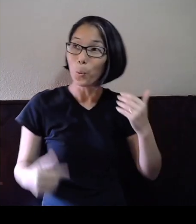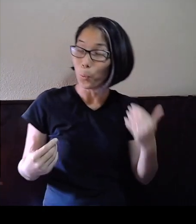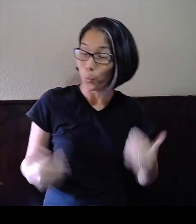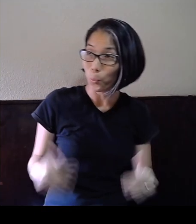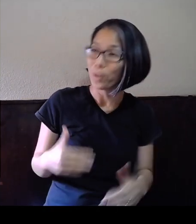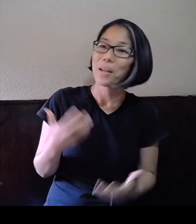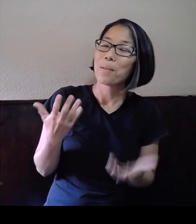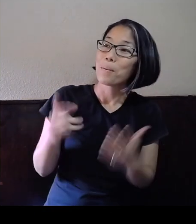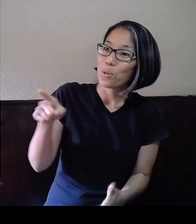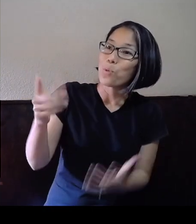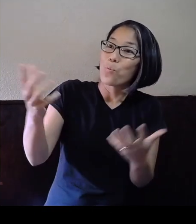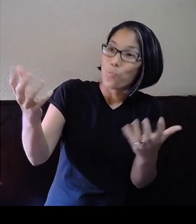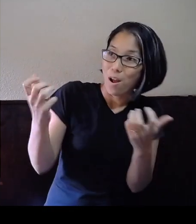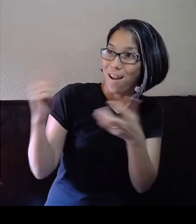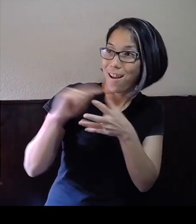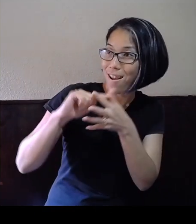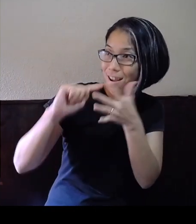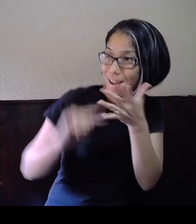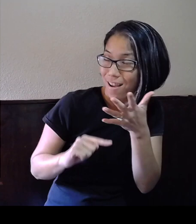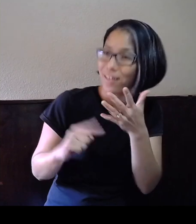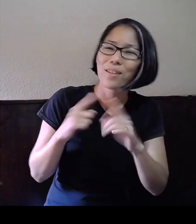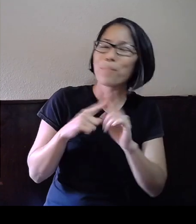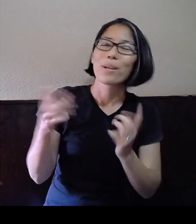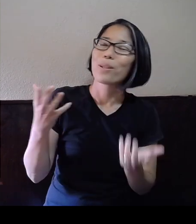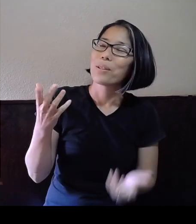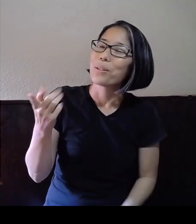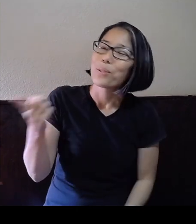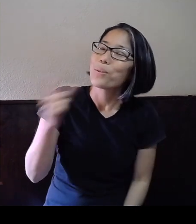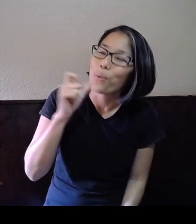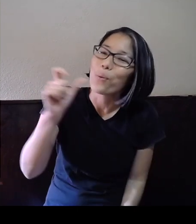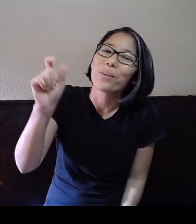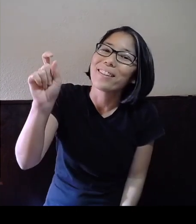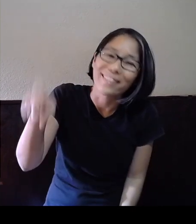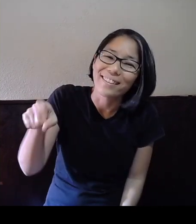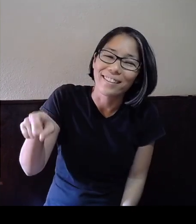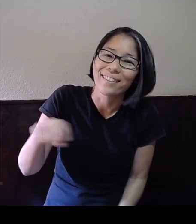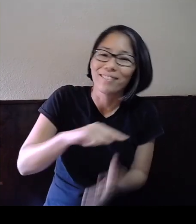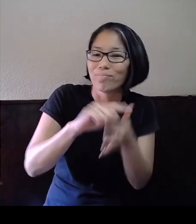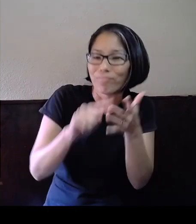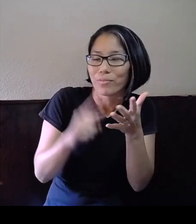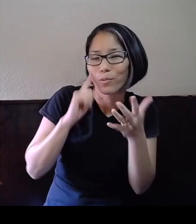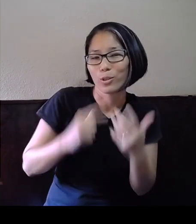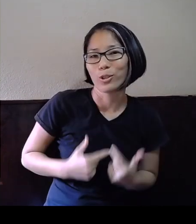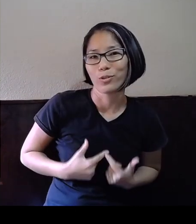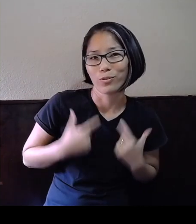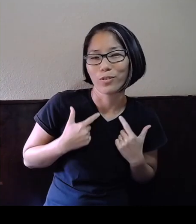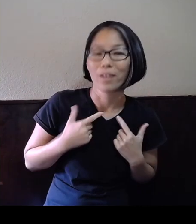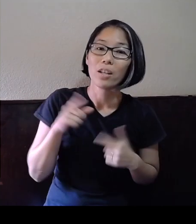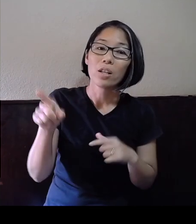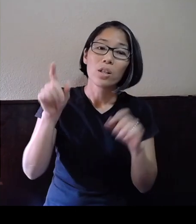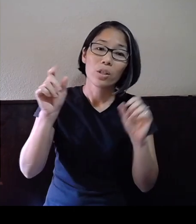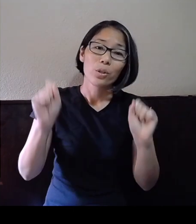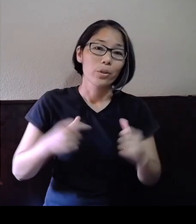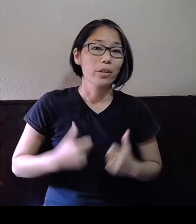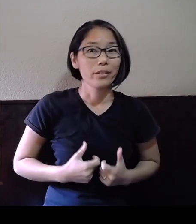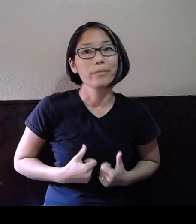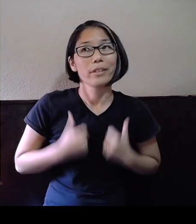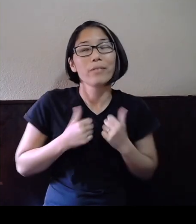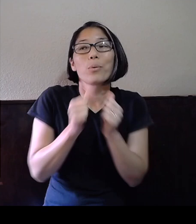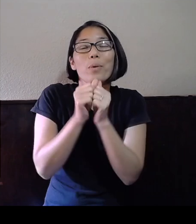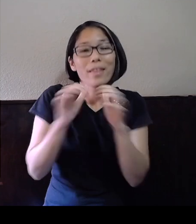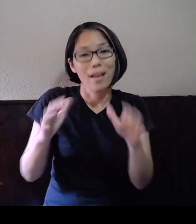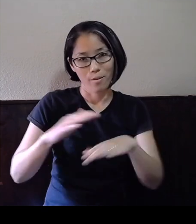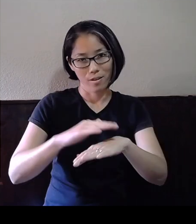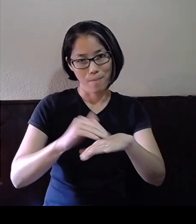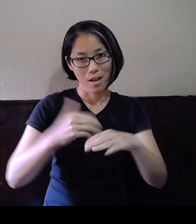You may want those things, but you don't need them to survive. You could definitely live